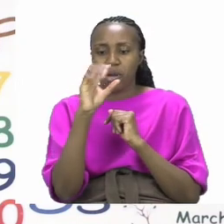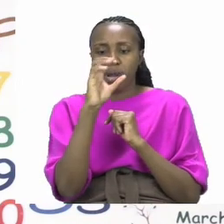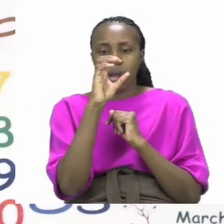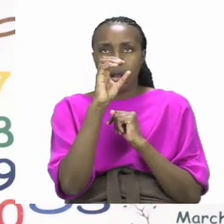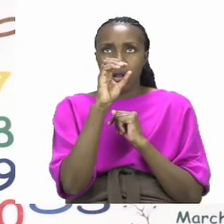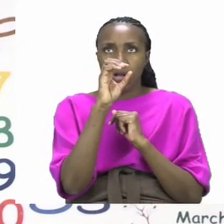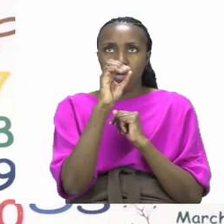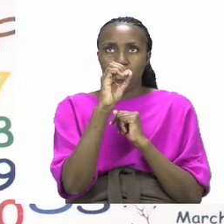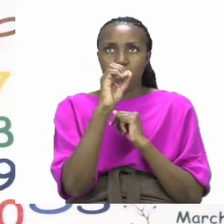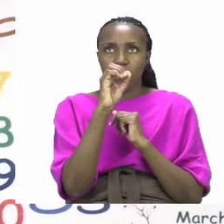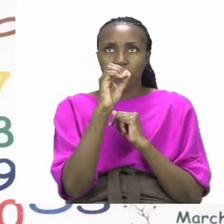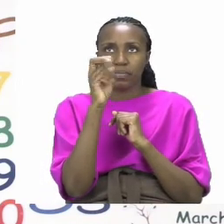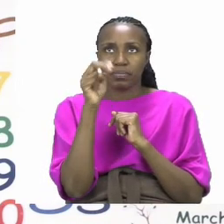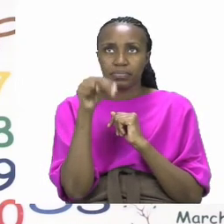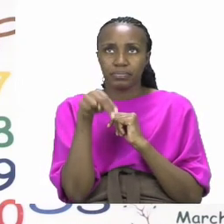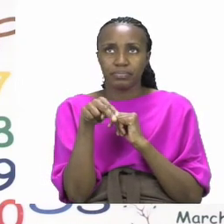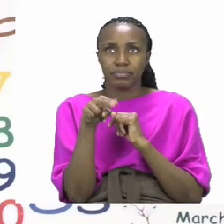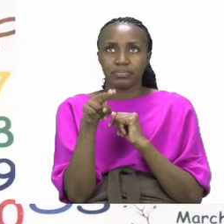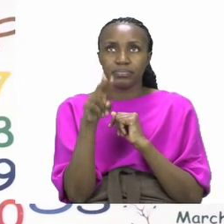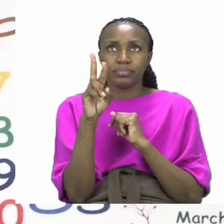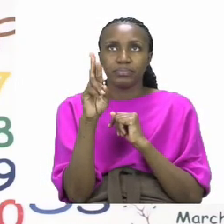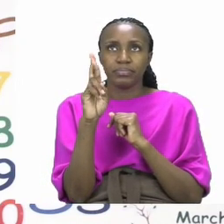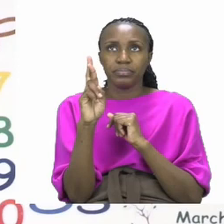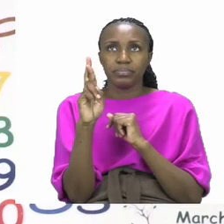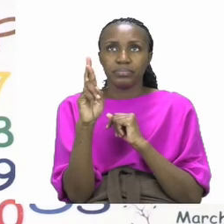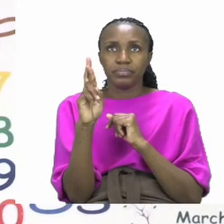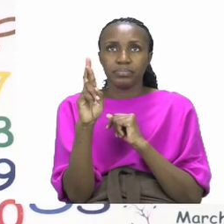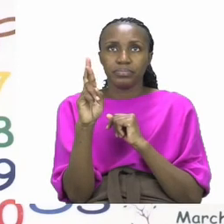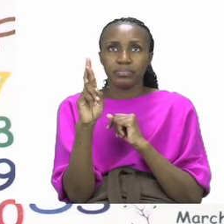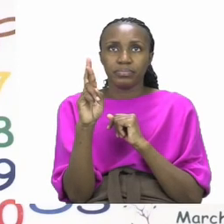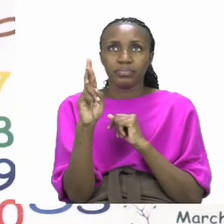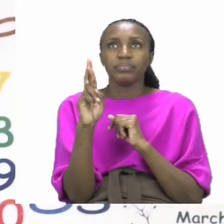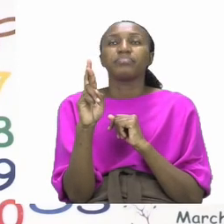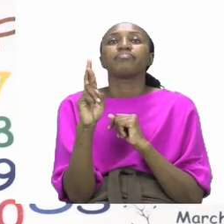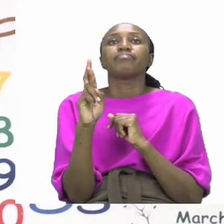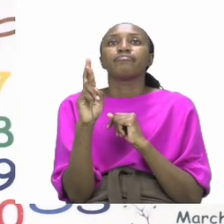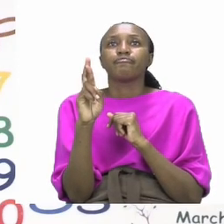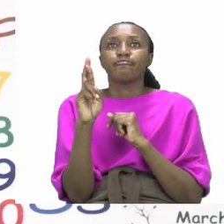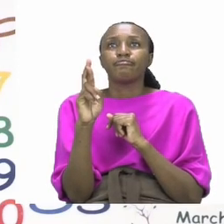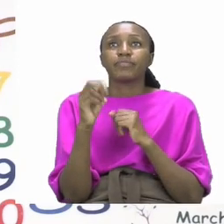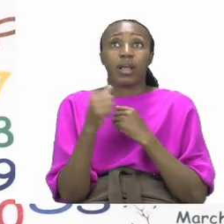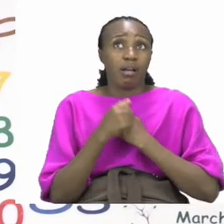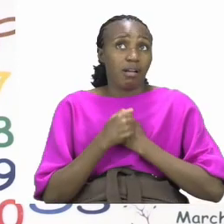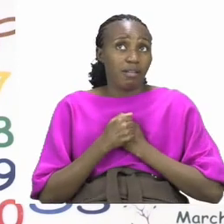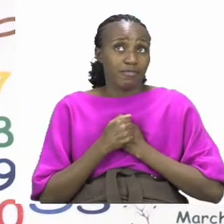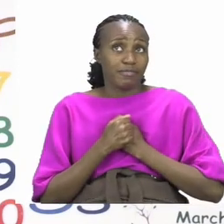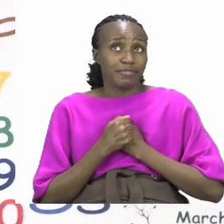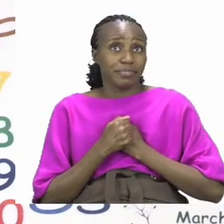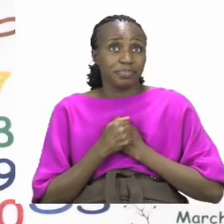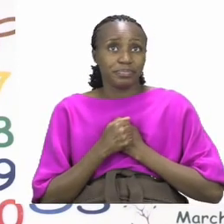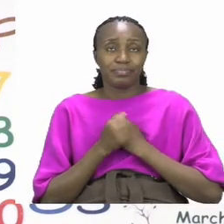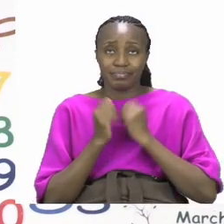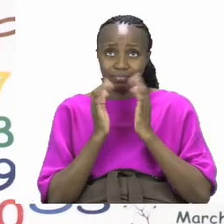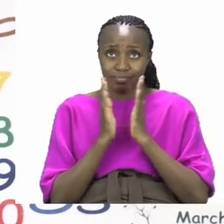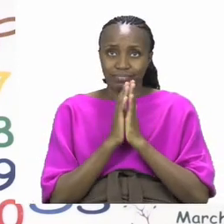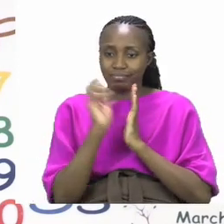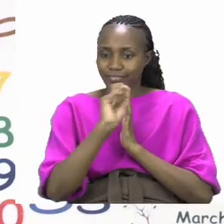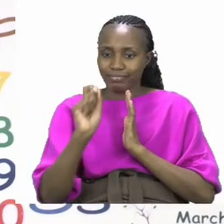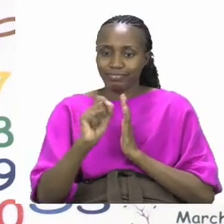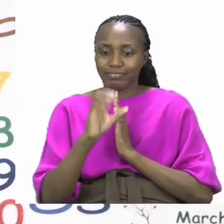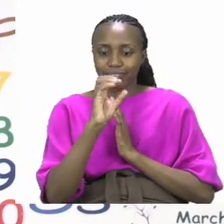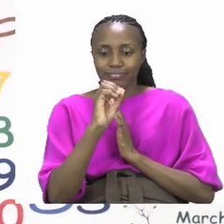our exercise is the word our. So go ahead and write the